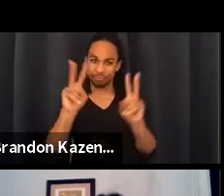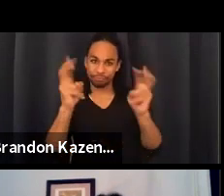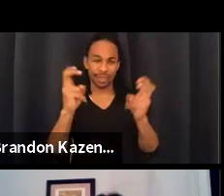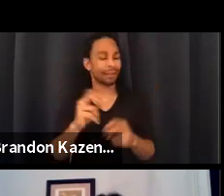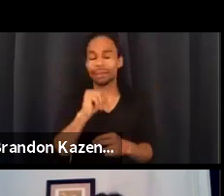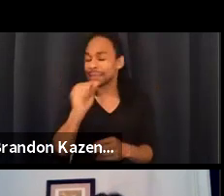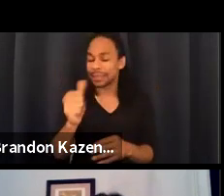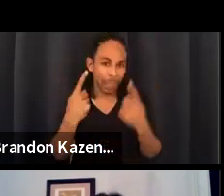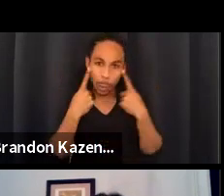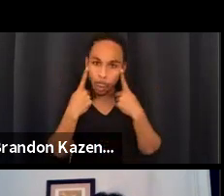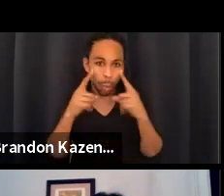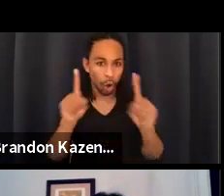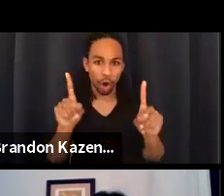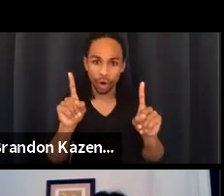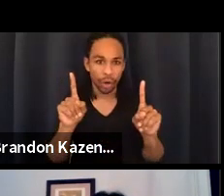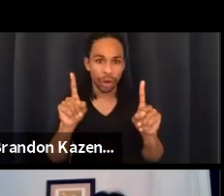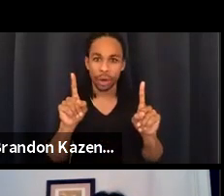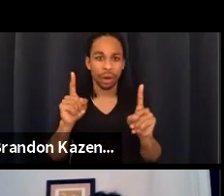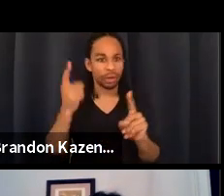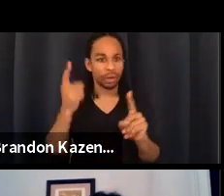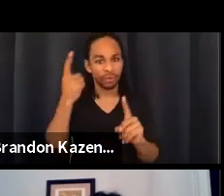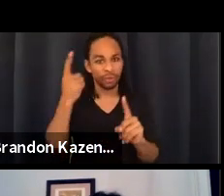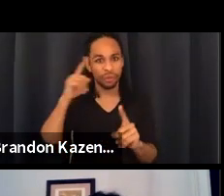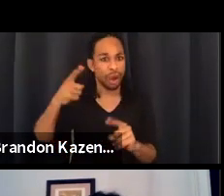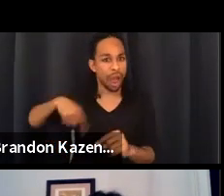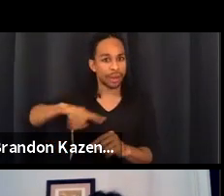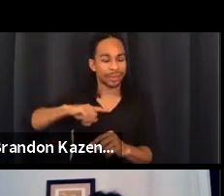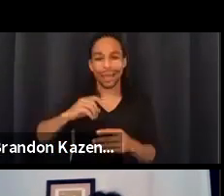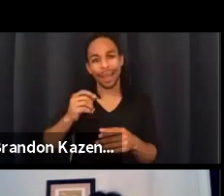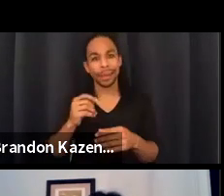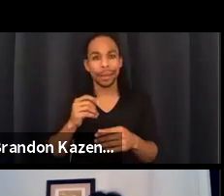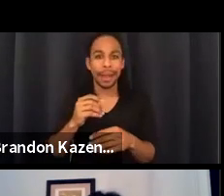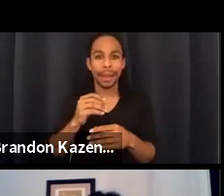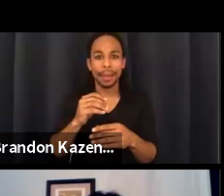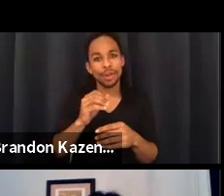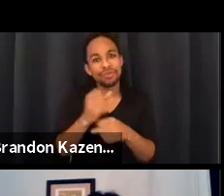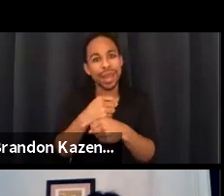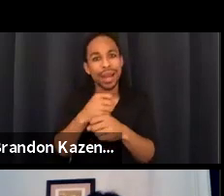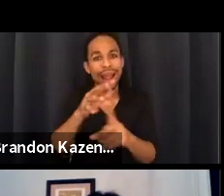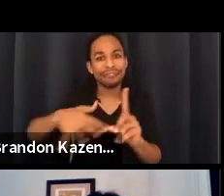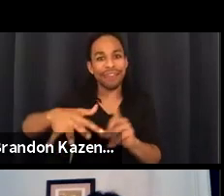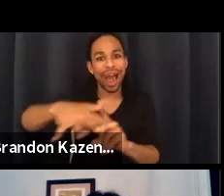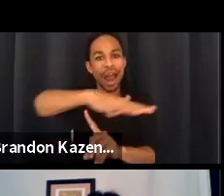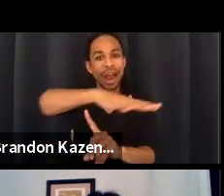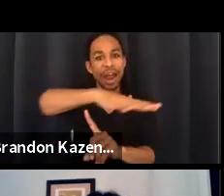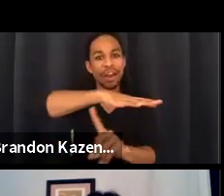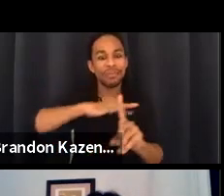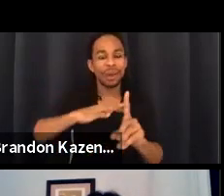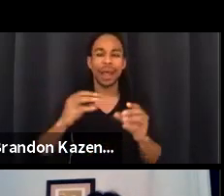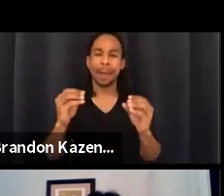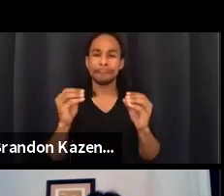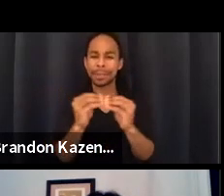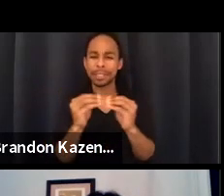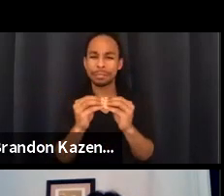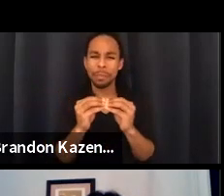became more than just creating more of an egalitarian, everyone's heard, if at the end of the day, those in leadership positions in the company